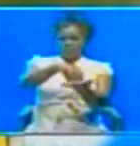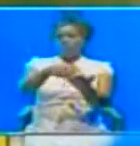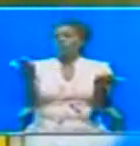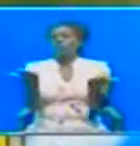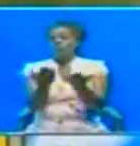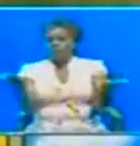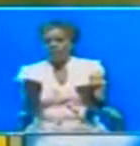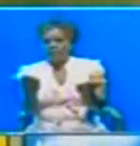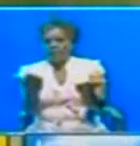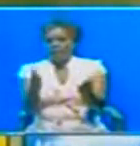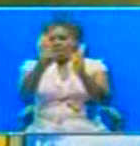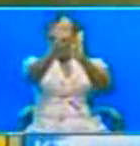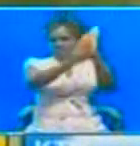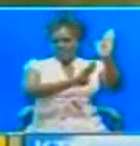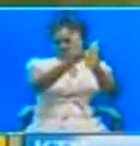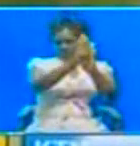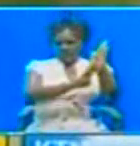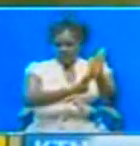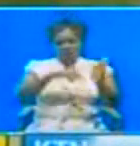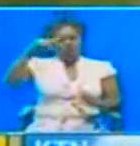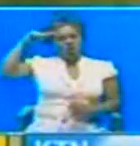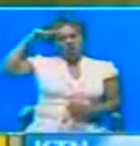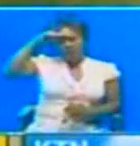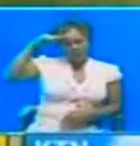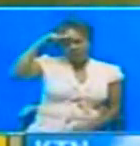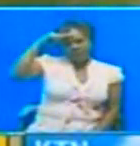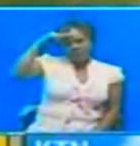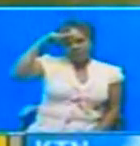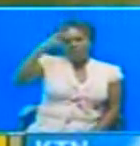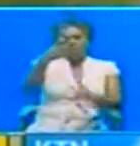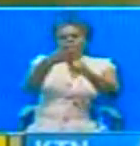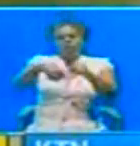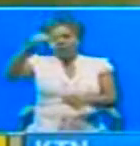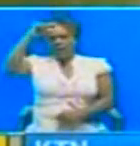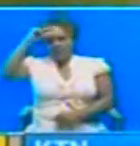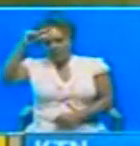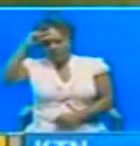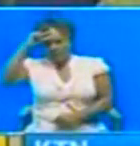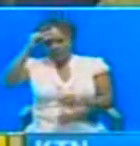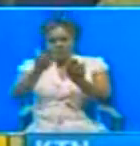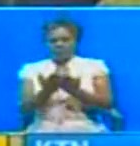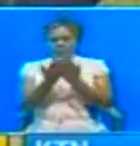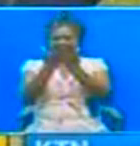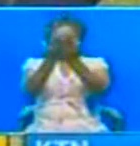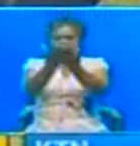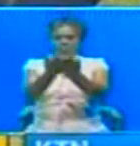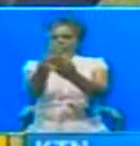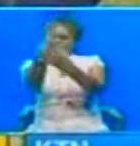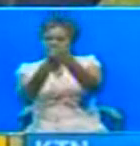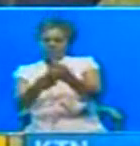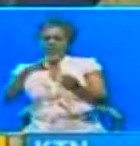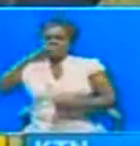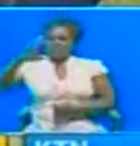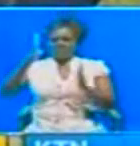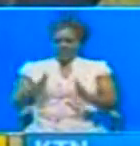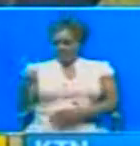where bills that originate from government are taken to both speakers. Then